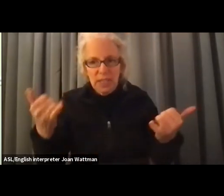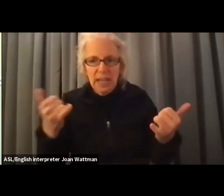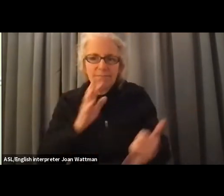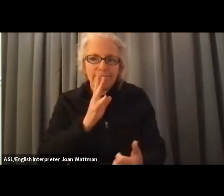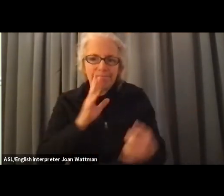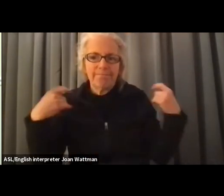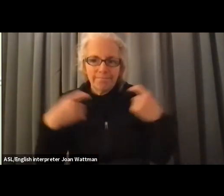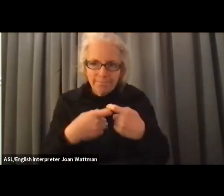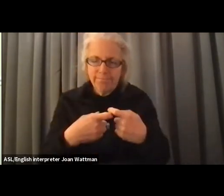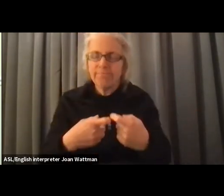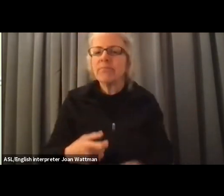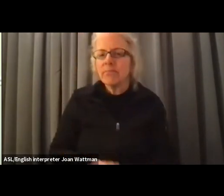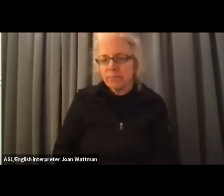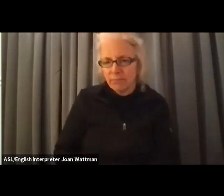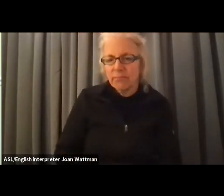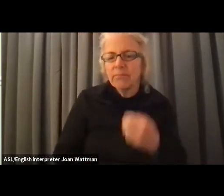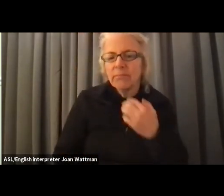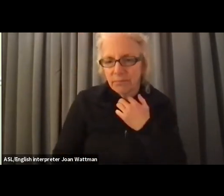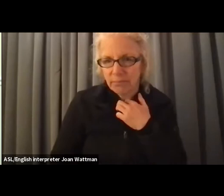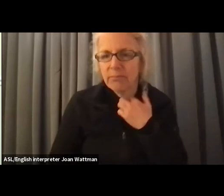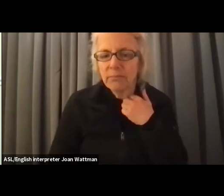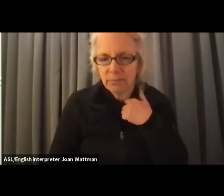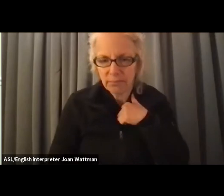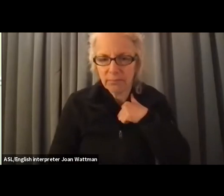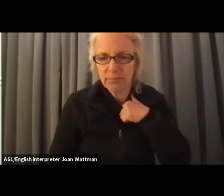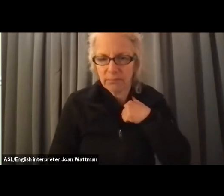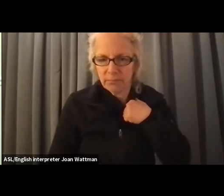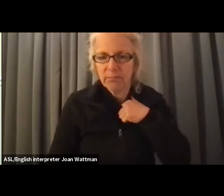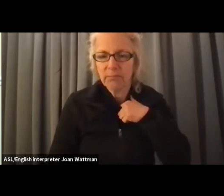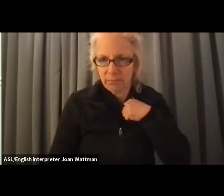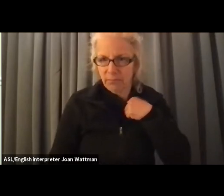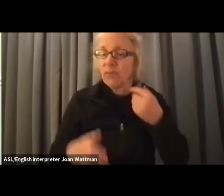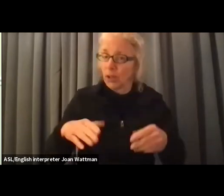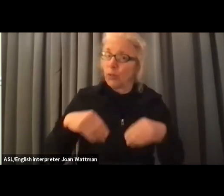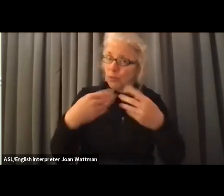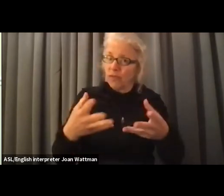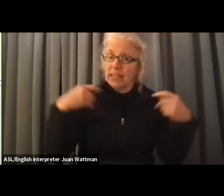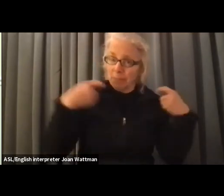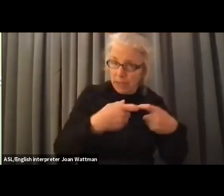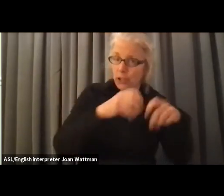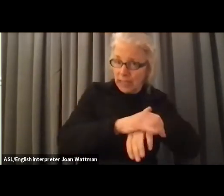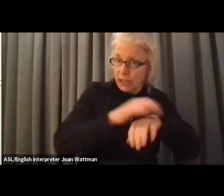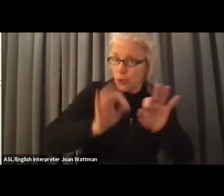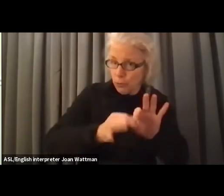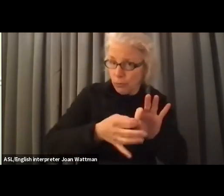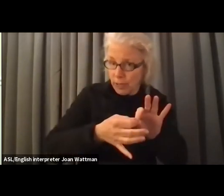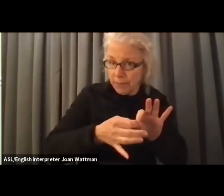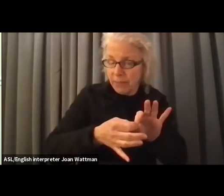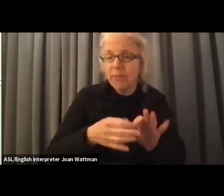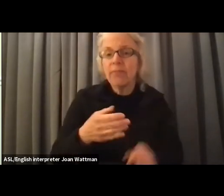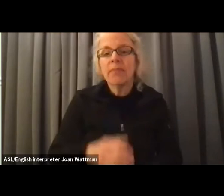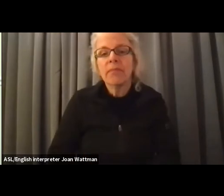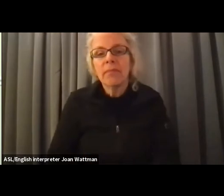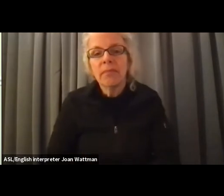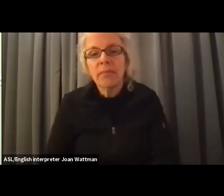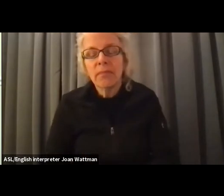Para comenzar el programa de hoy, voy a presentar a una de las intérpretes de inglés al español, Liliana Sierra. Va